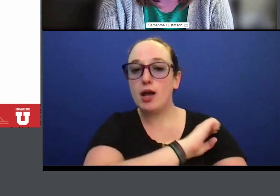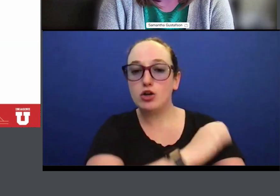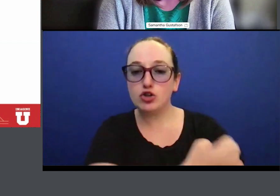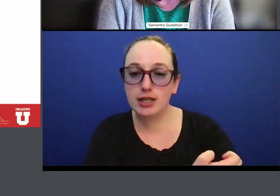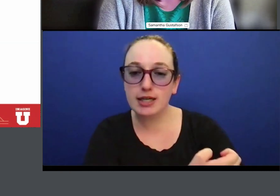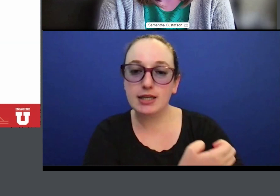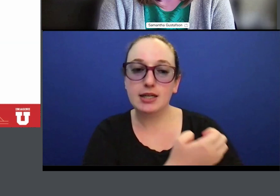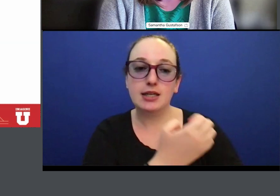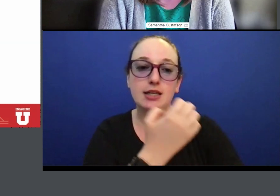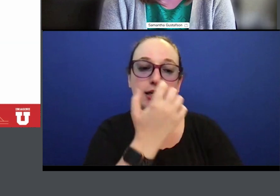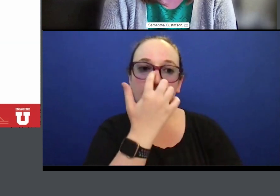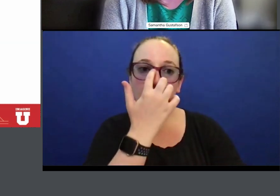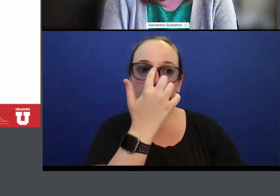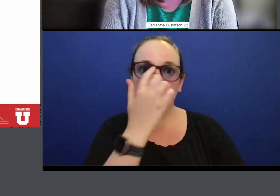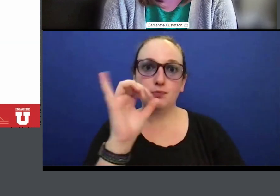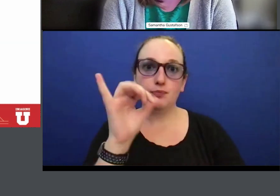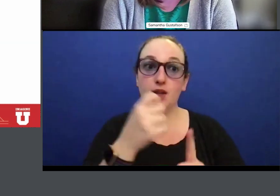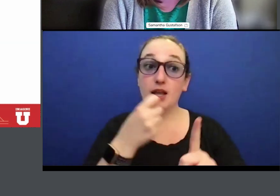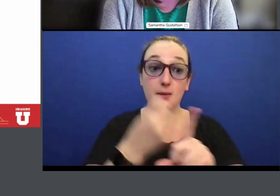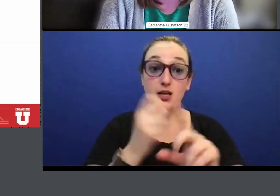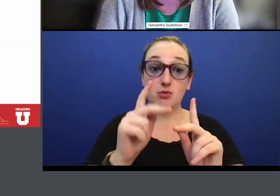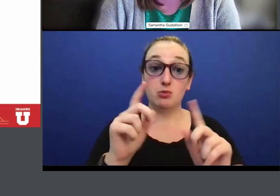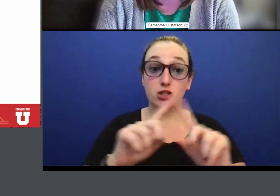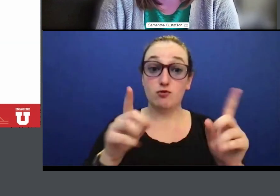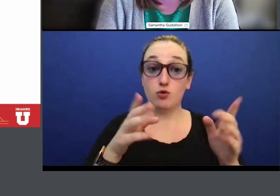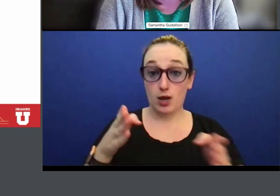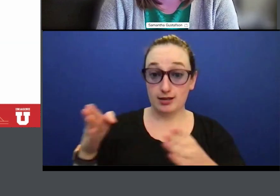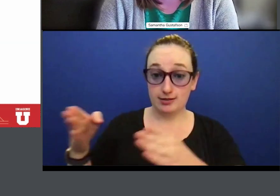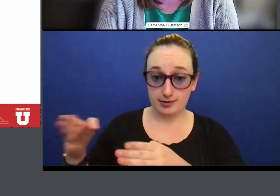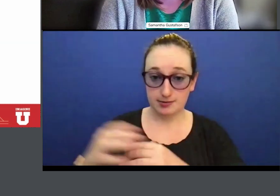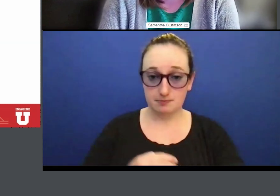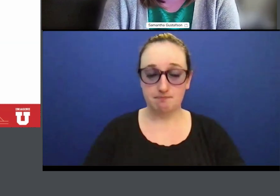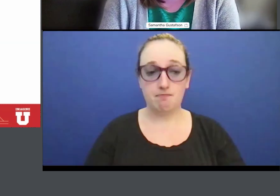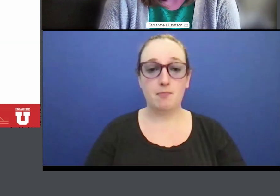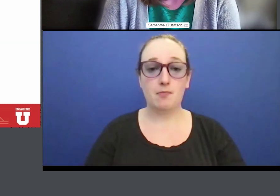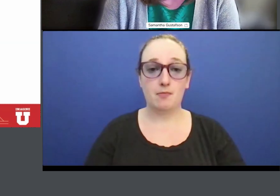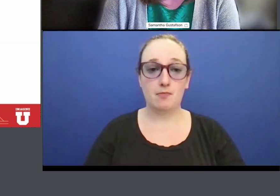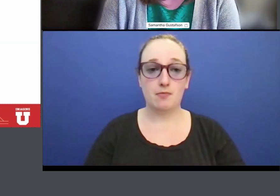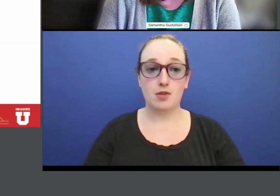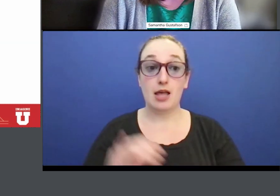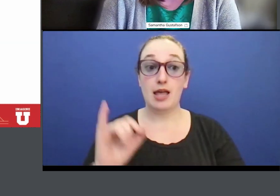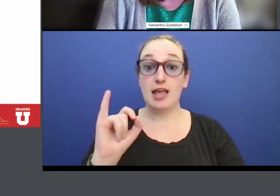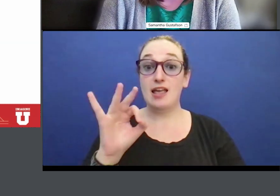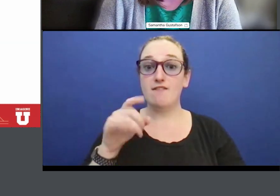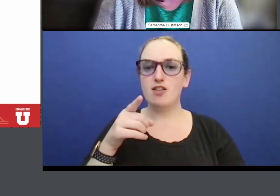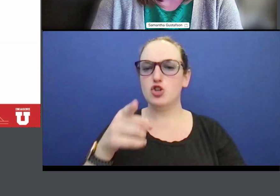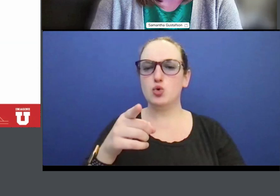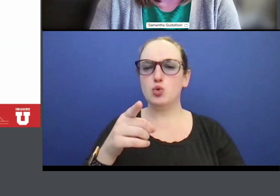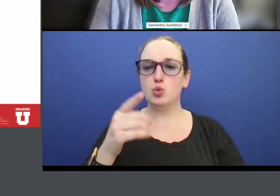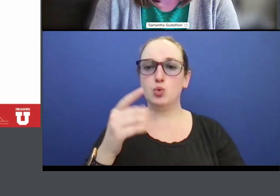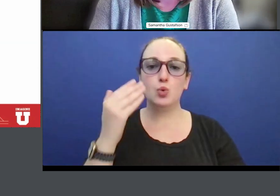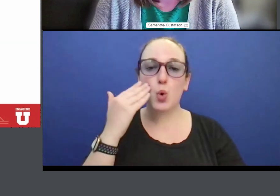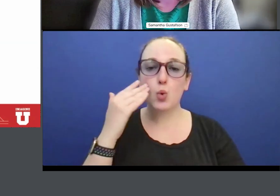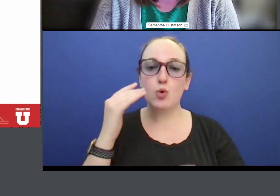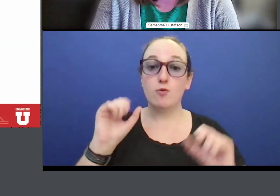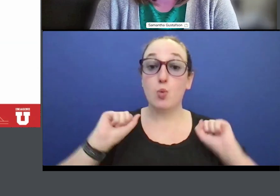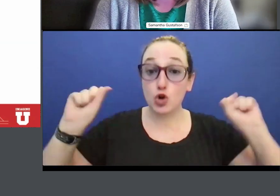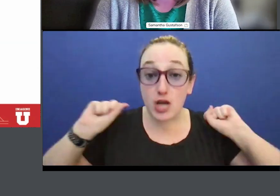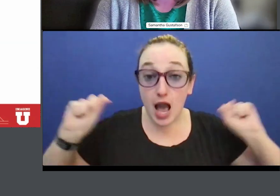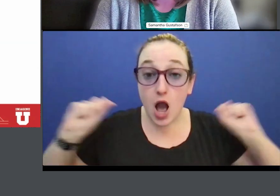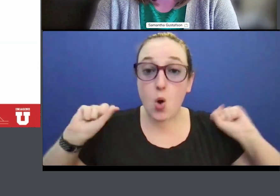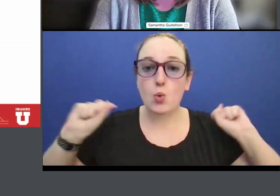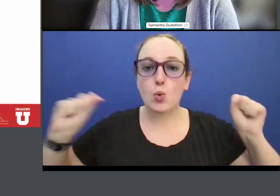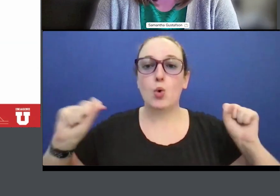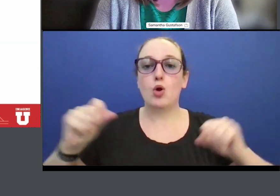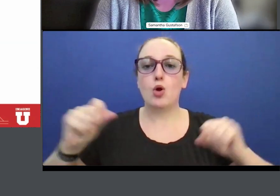energy. It affects us in several different areas of our life. So if you've ever done a really hard workout, you've